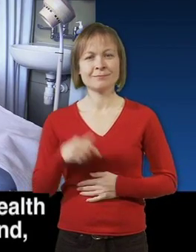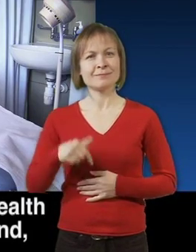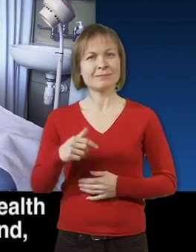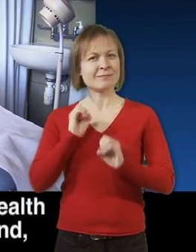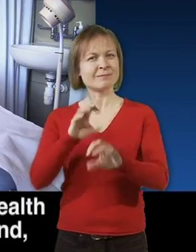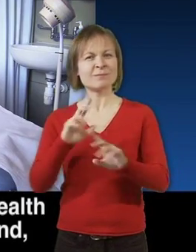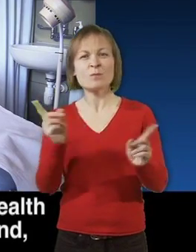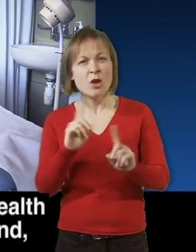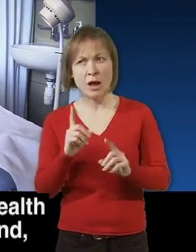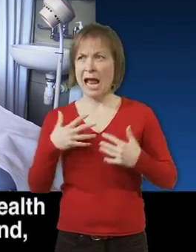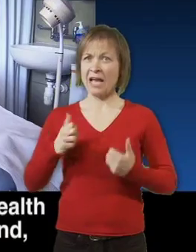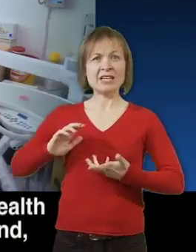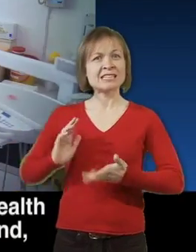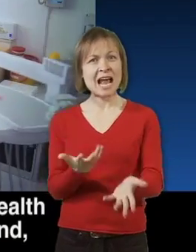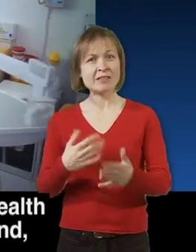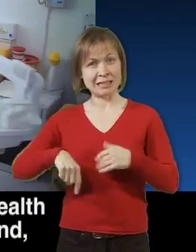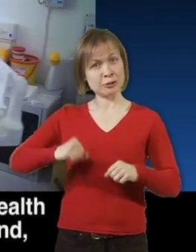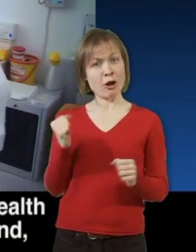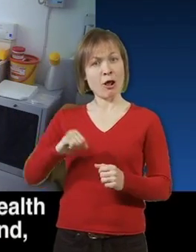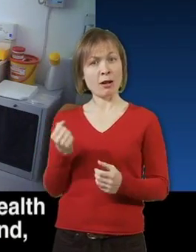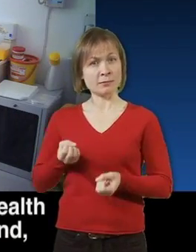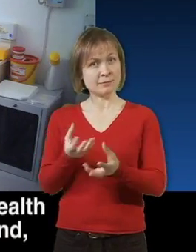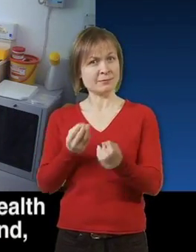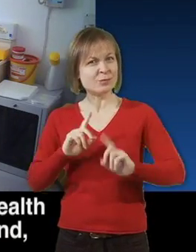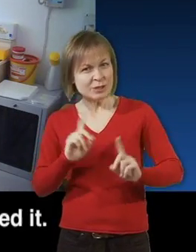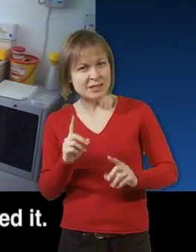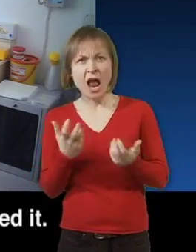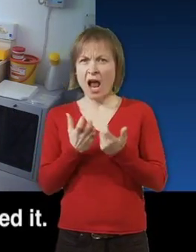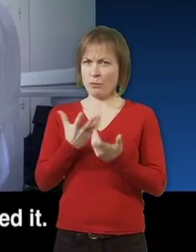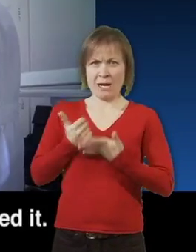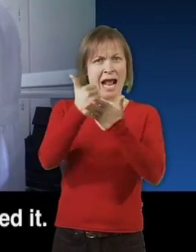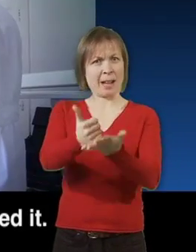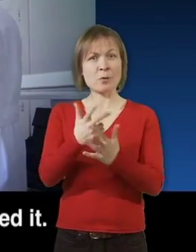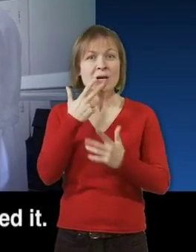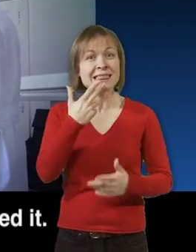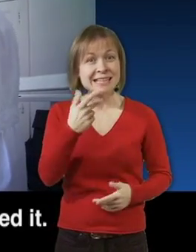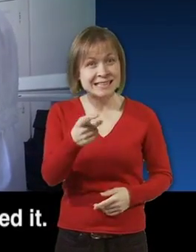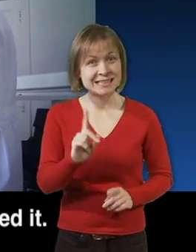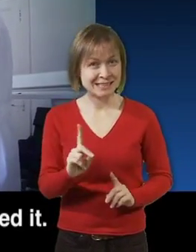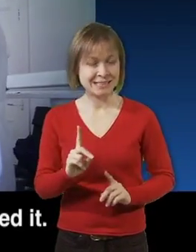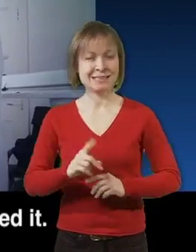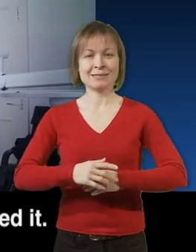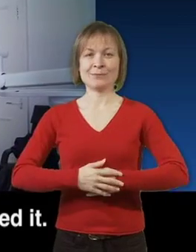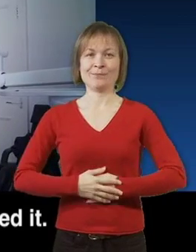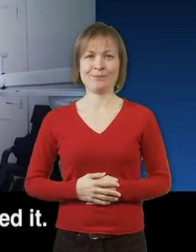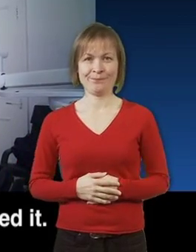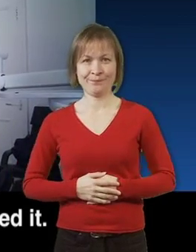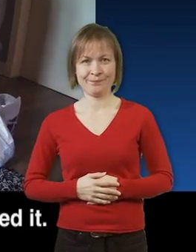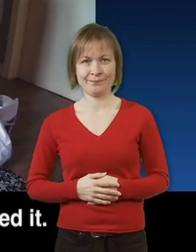This guide tells you about how health services are provided in Scotland and how to get help when you need it.